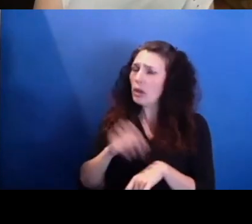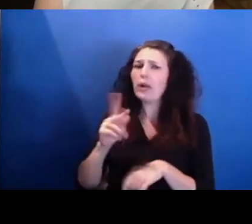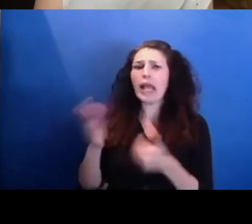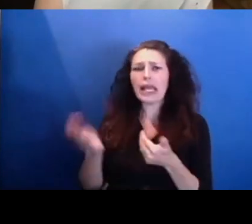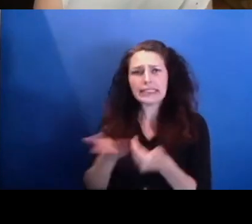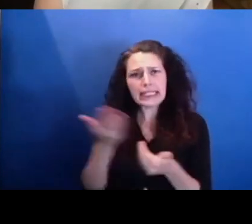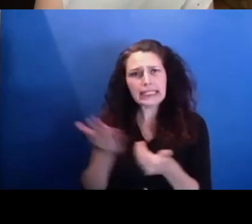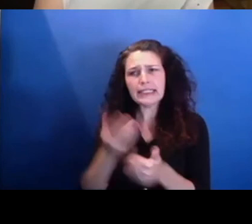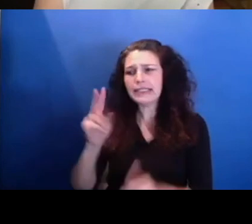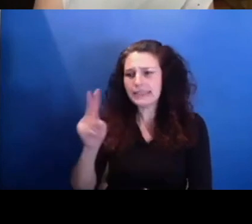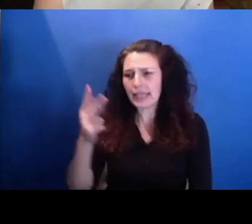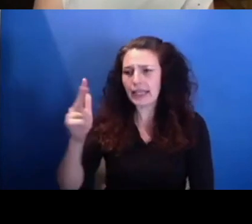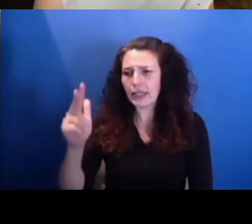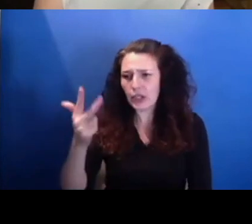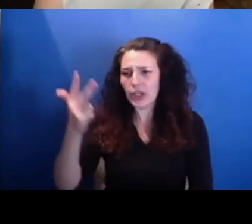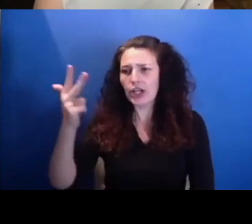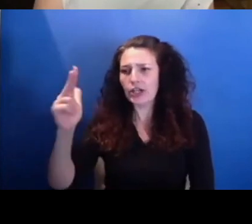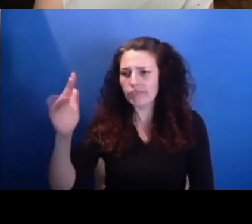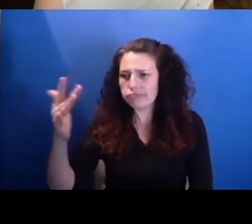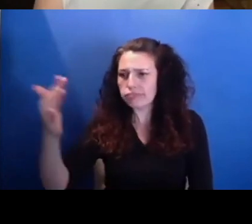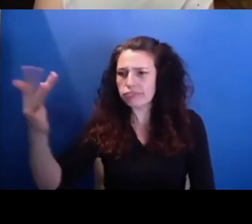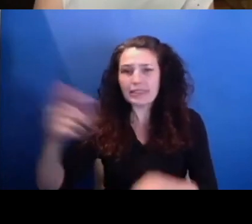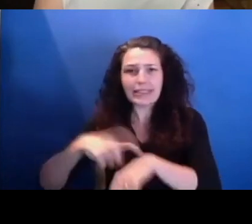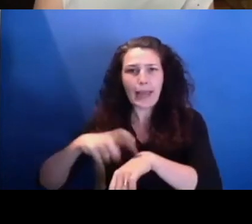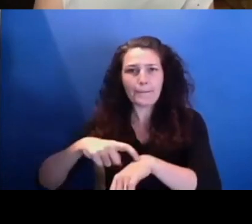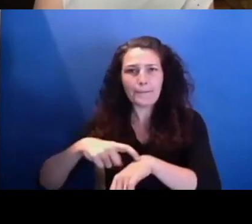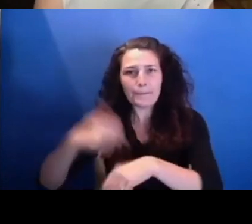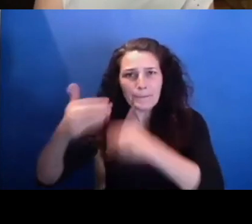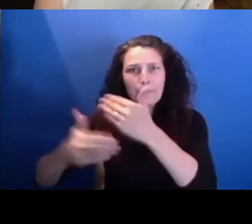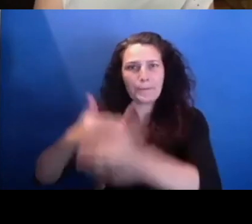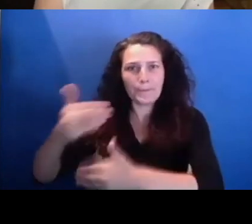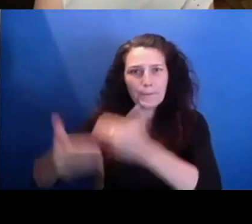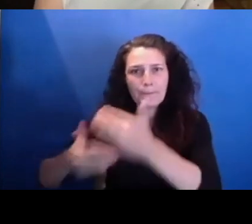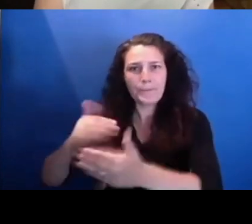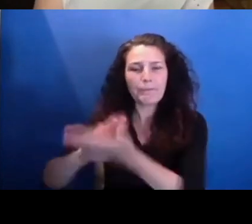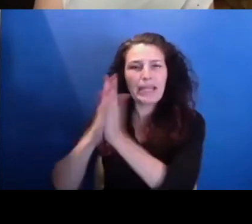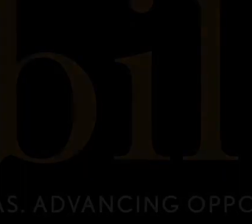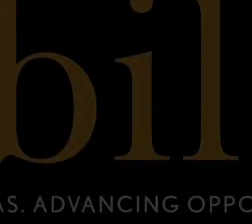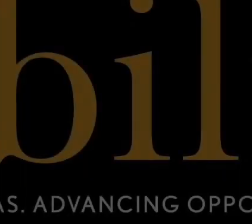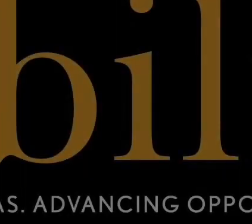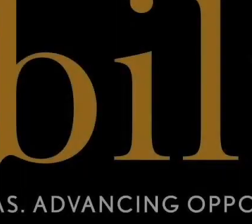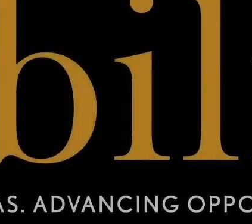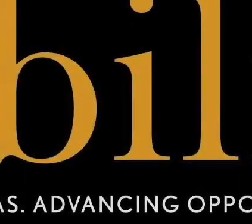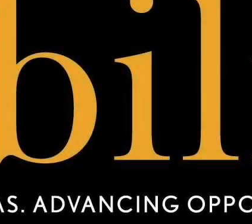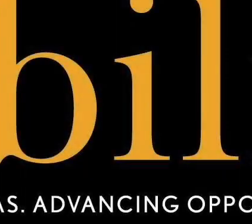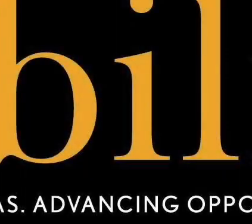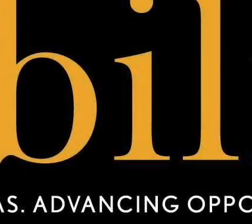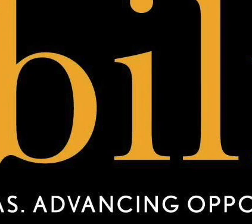third time, and then it becomes a lifetime habit. So keep up the good work, panelists, and all of you.